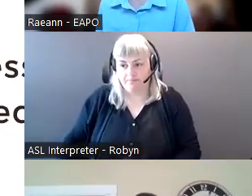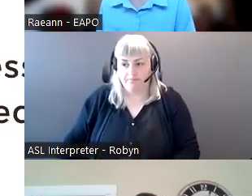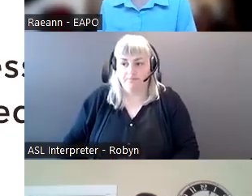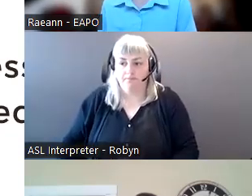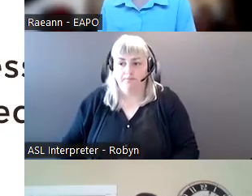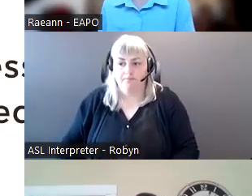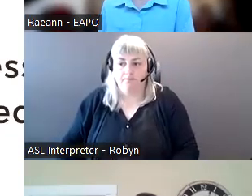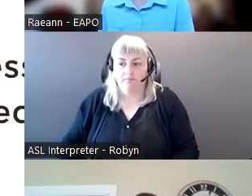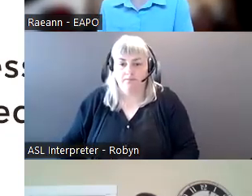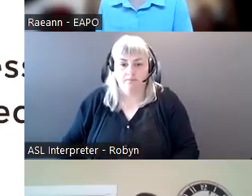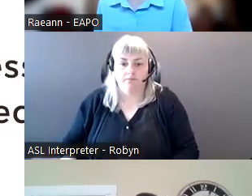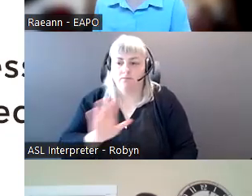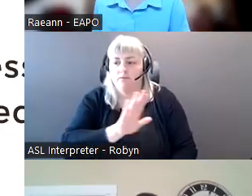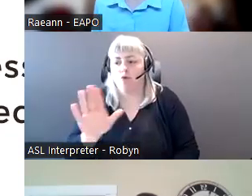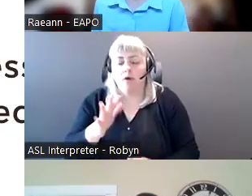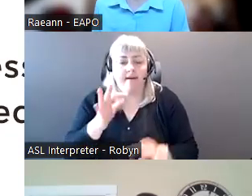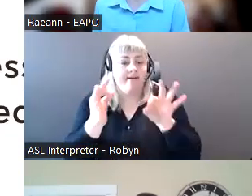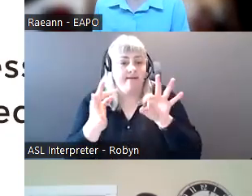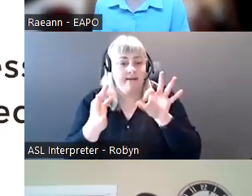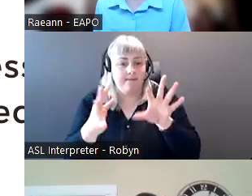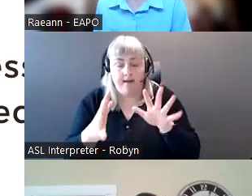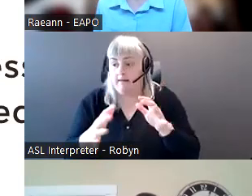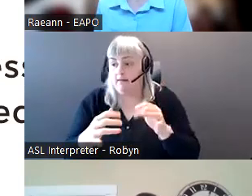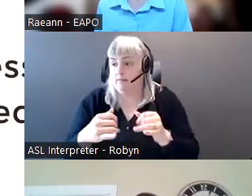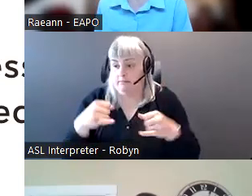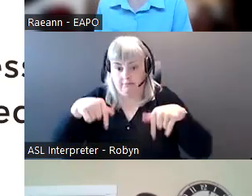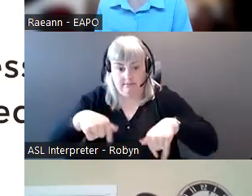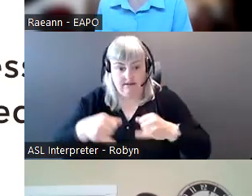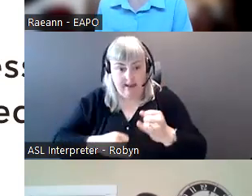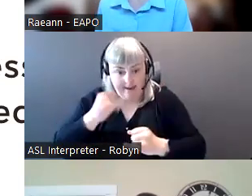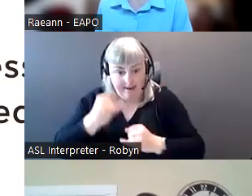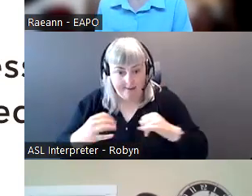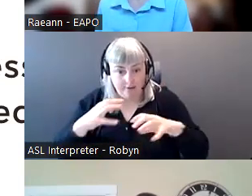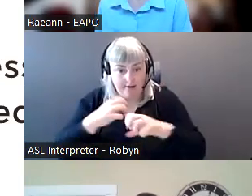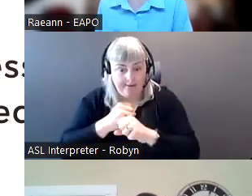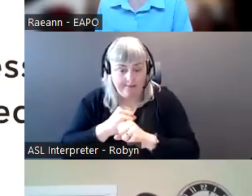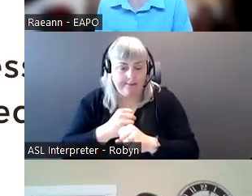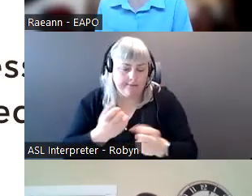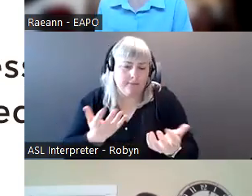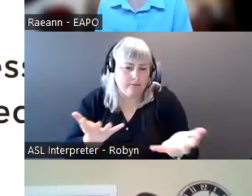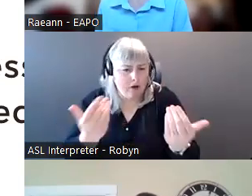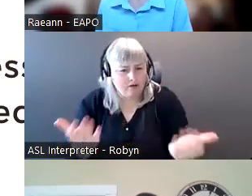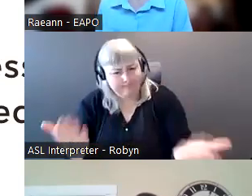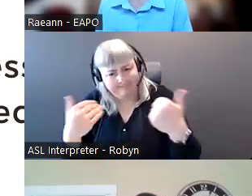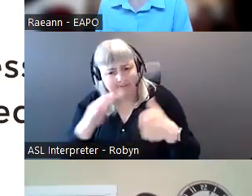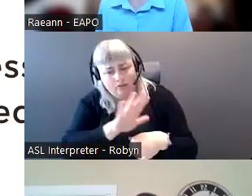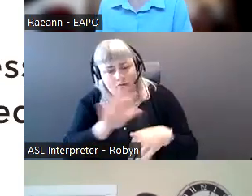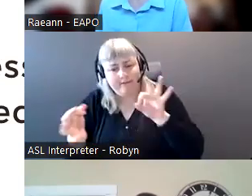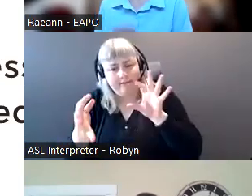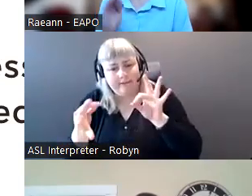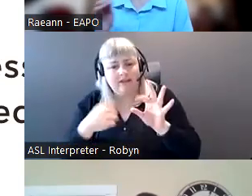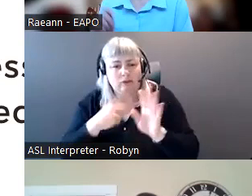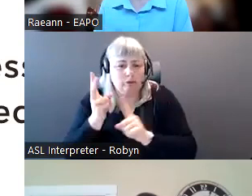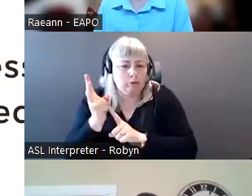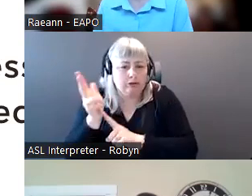We do appreciate your feedback at the end of our sessions. So we would appreciate if you took 5 minutes or 2-3 minutes just to finish that survey.